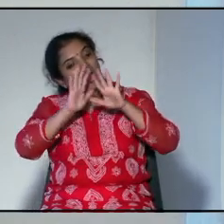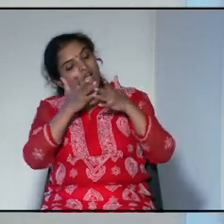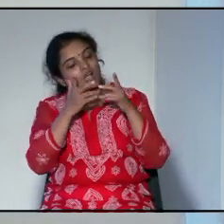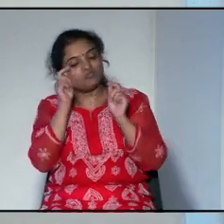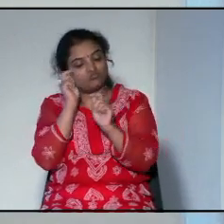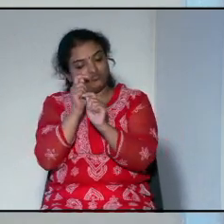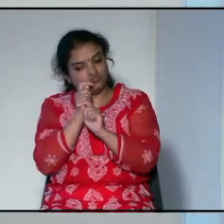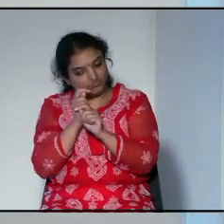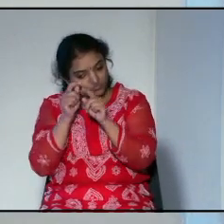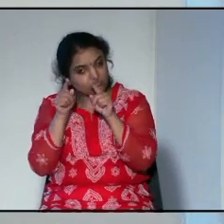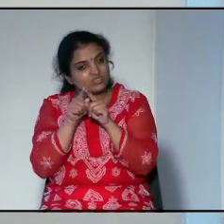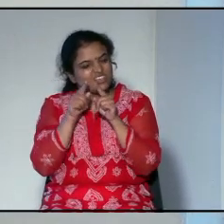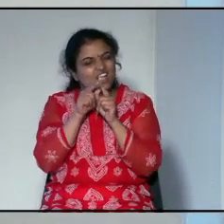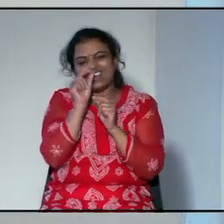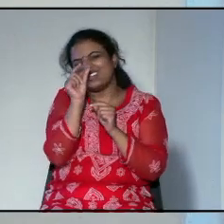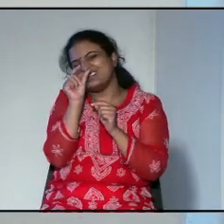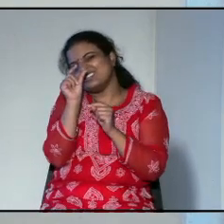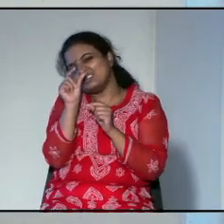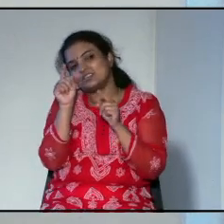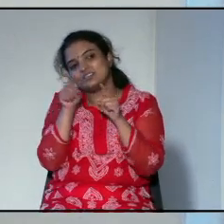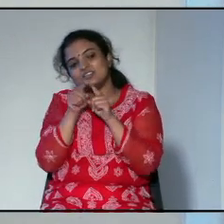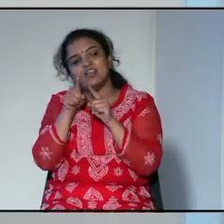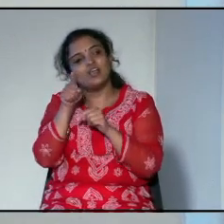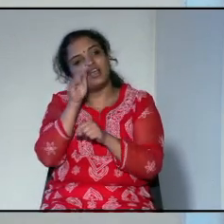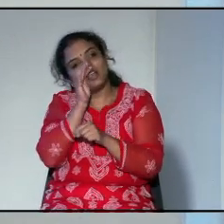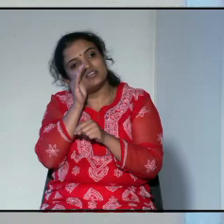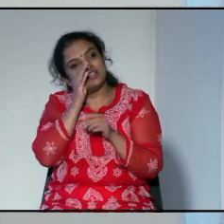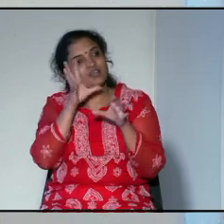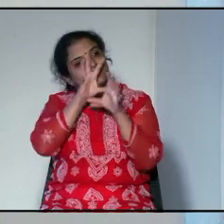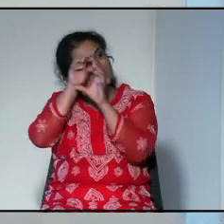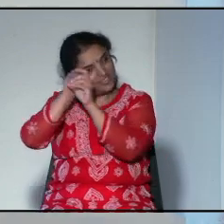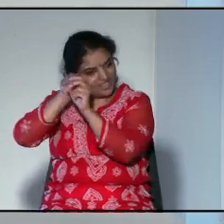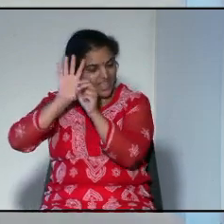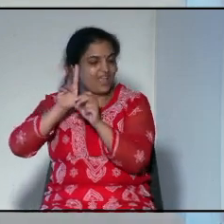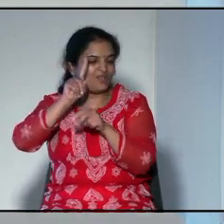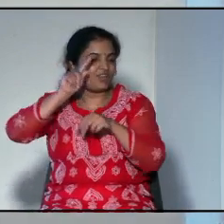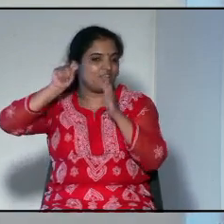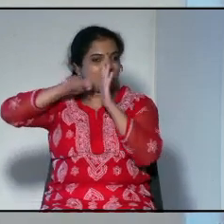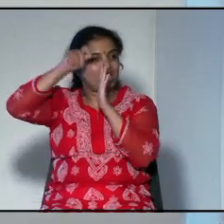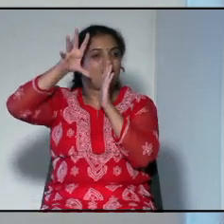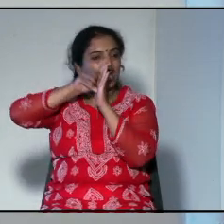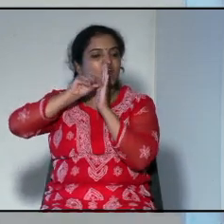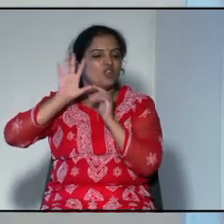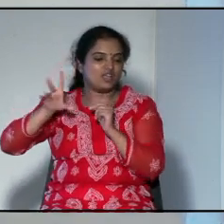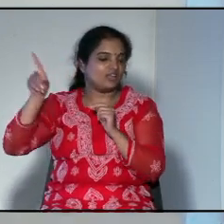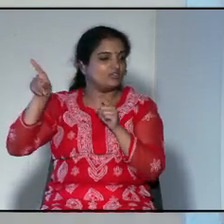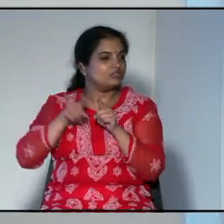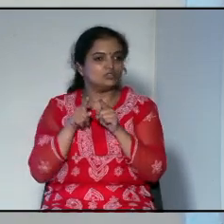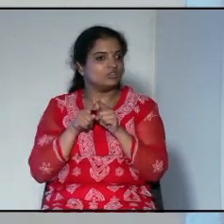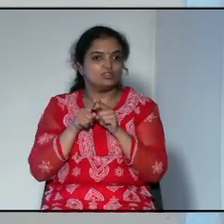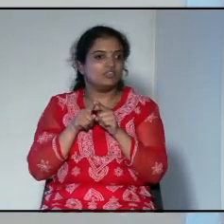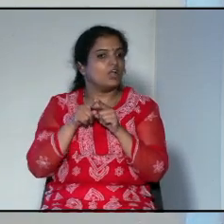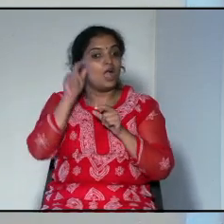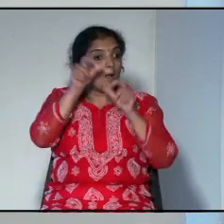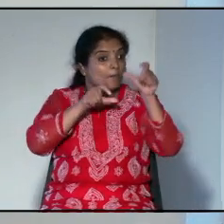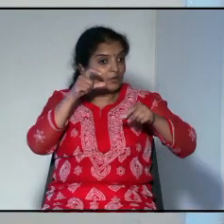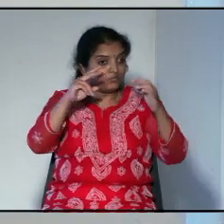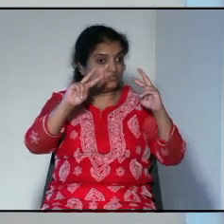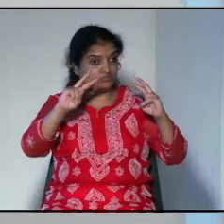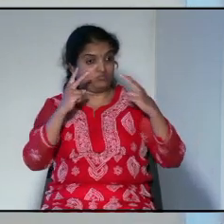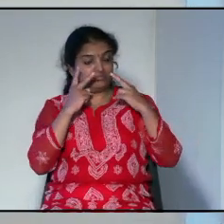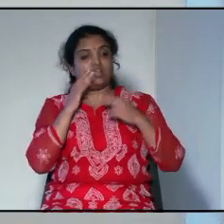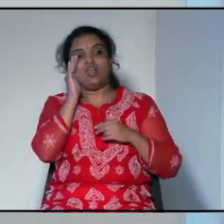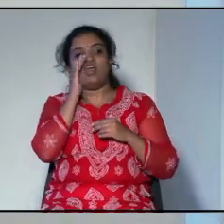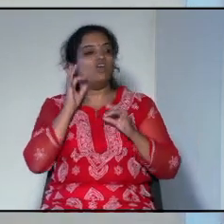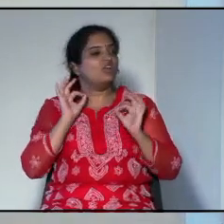sculptures. And it has a small section of her singing. You can hear her singing. She would never sing in public, as you know, and you know,